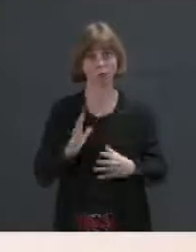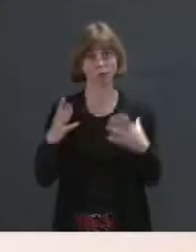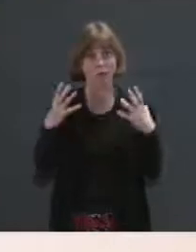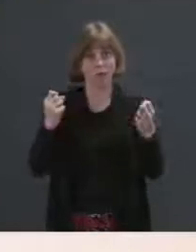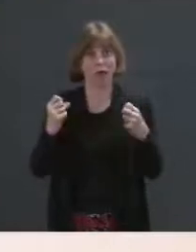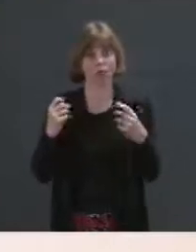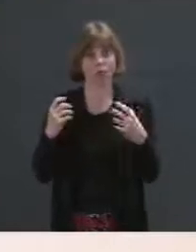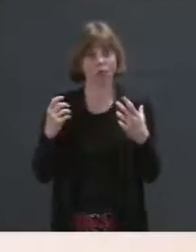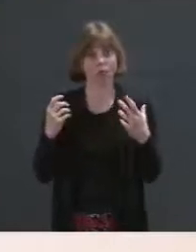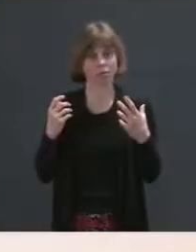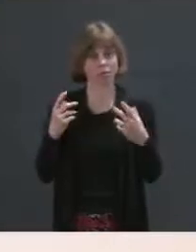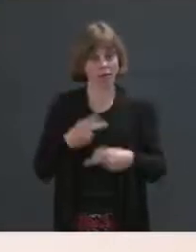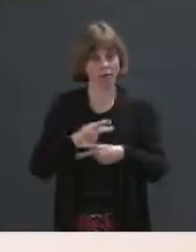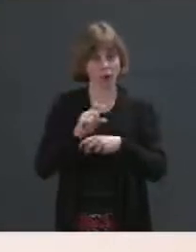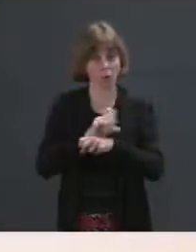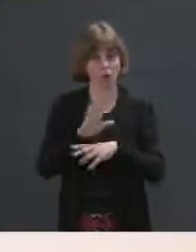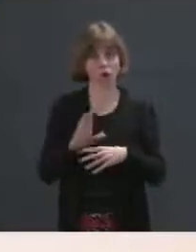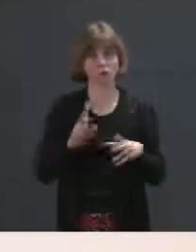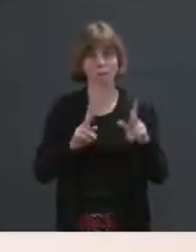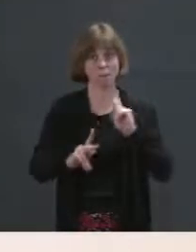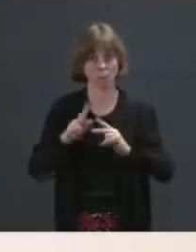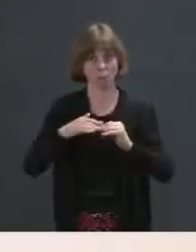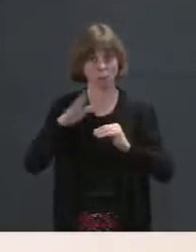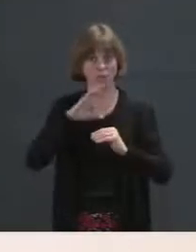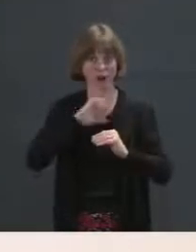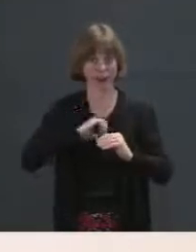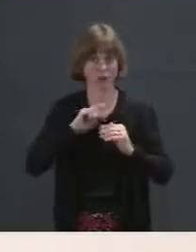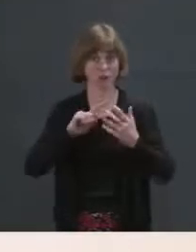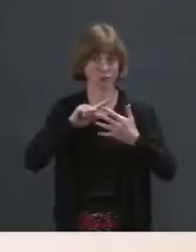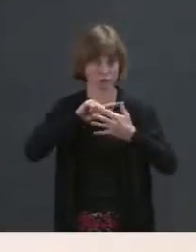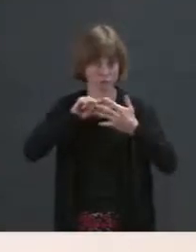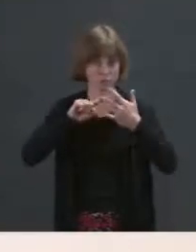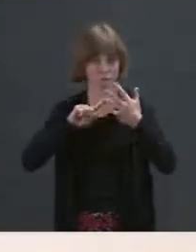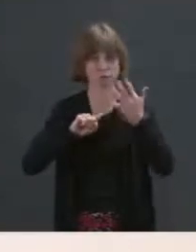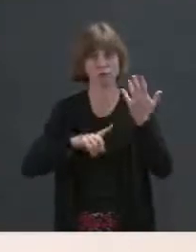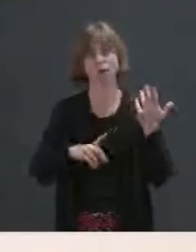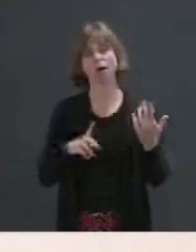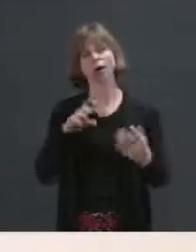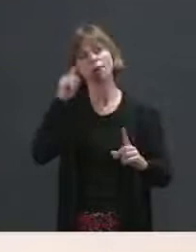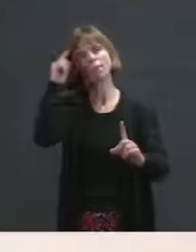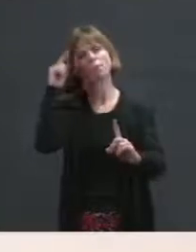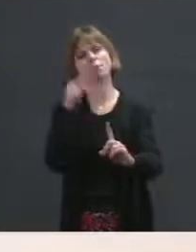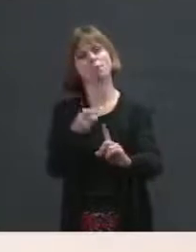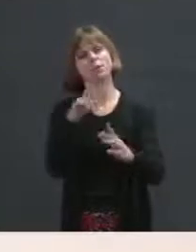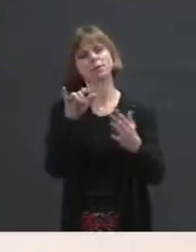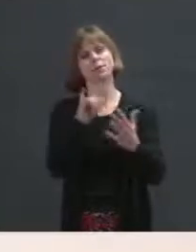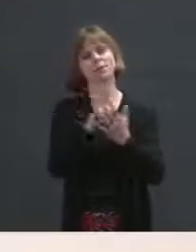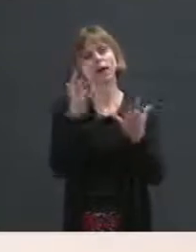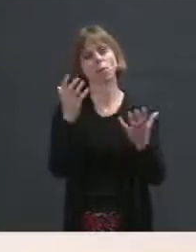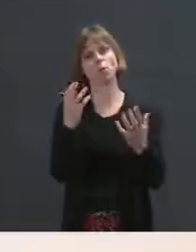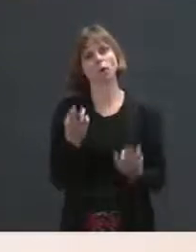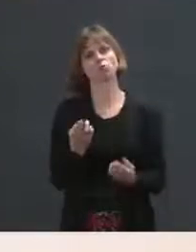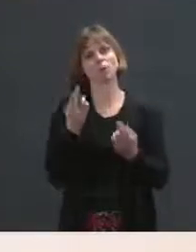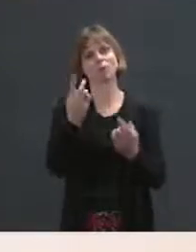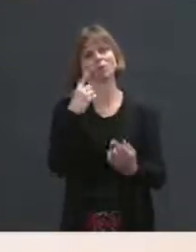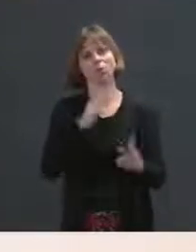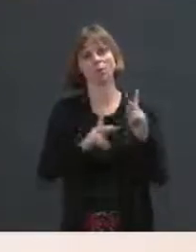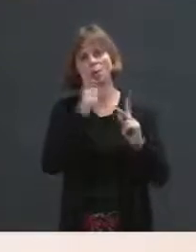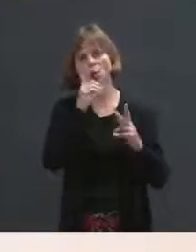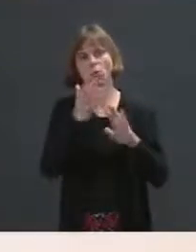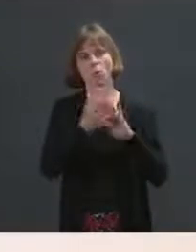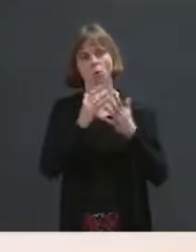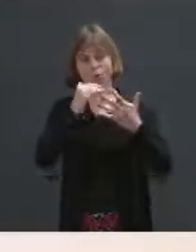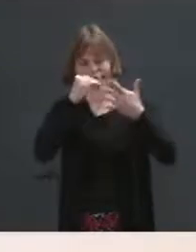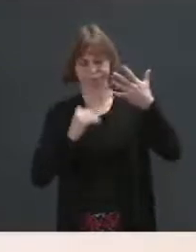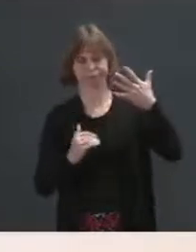age, as you noted. And our objective, of course, is to get to the stage where there's recommendations for people who are much younger, who don't